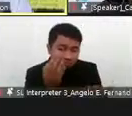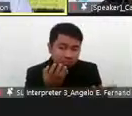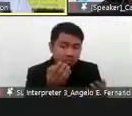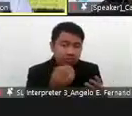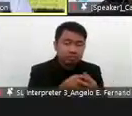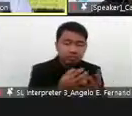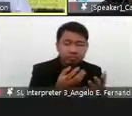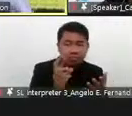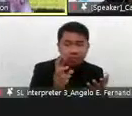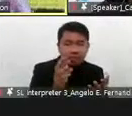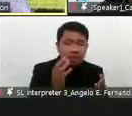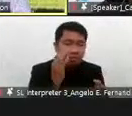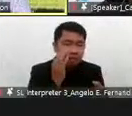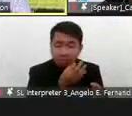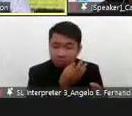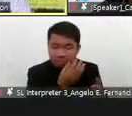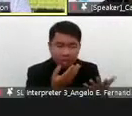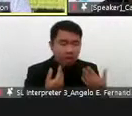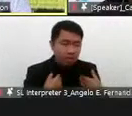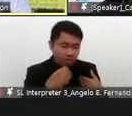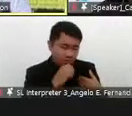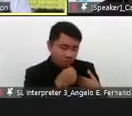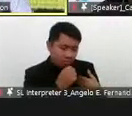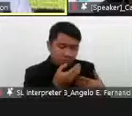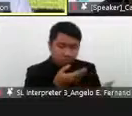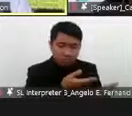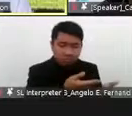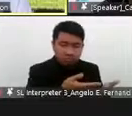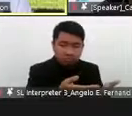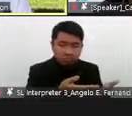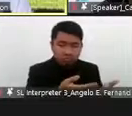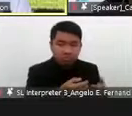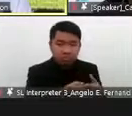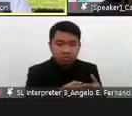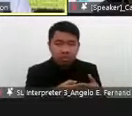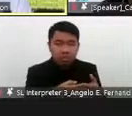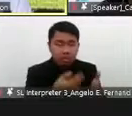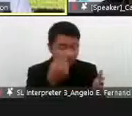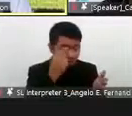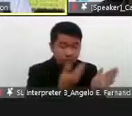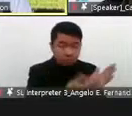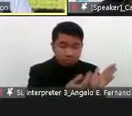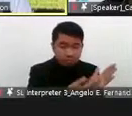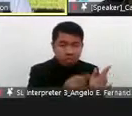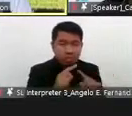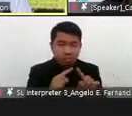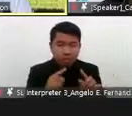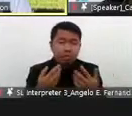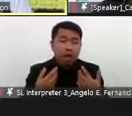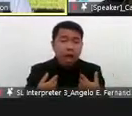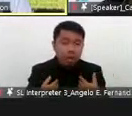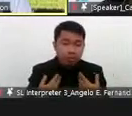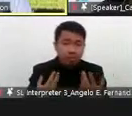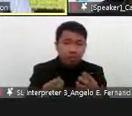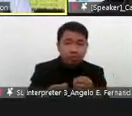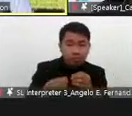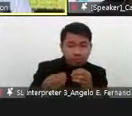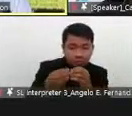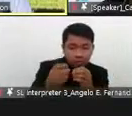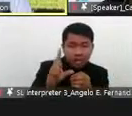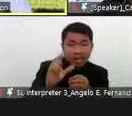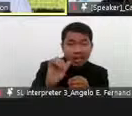fashioned, well, I'm not, that's jumping ahead of the story. If they're fashioned, we're not really sure. But there are some crude limestone